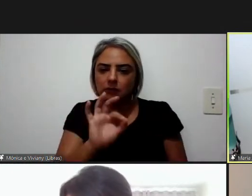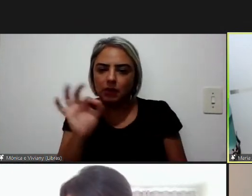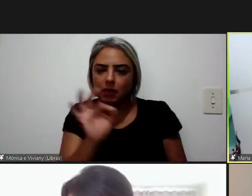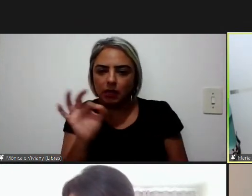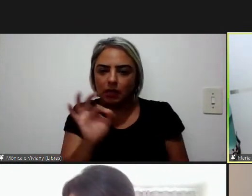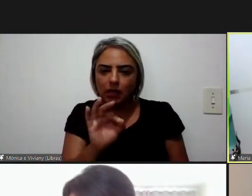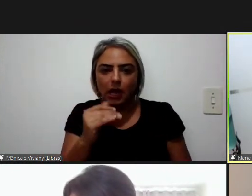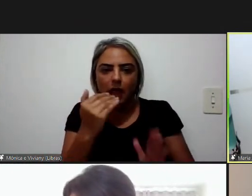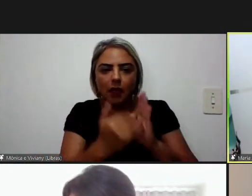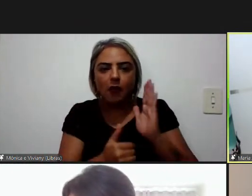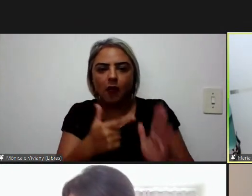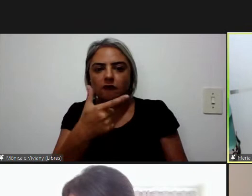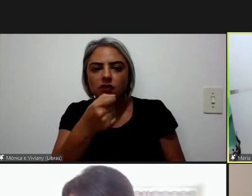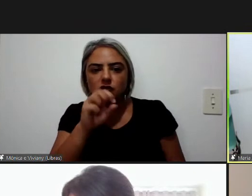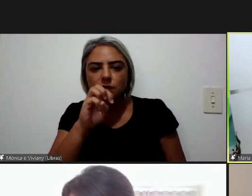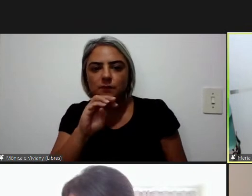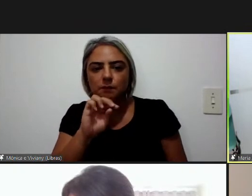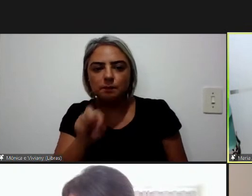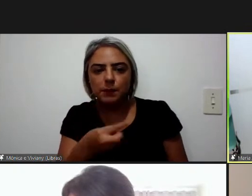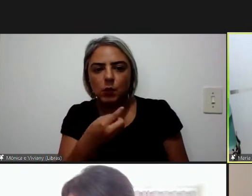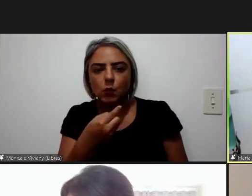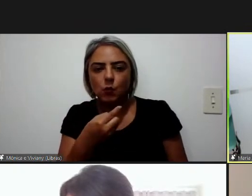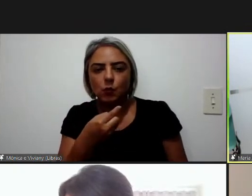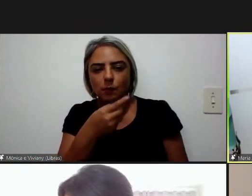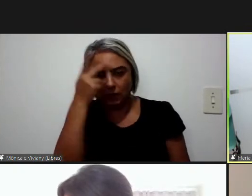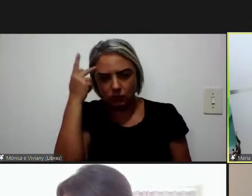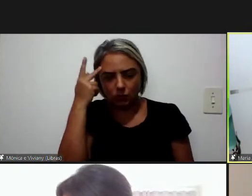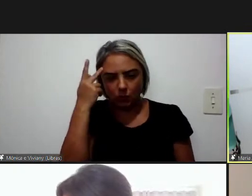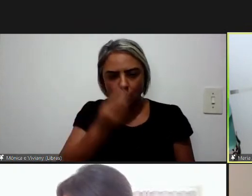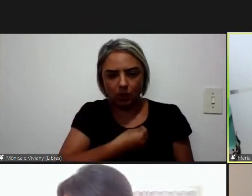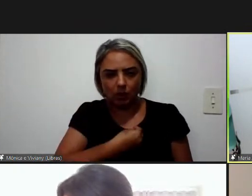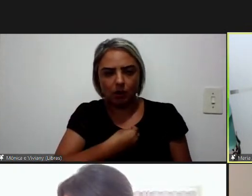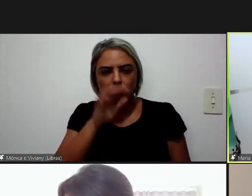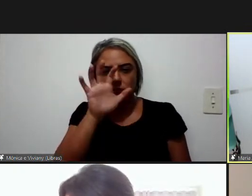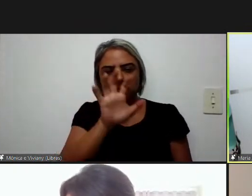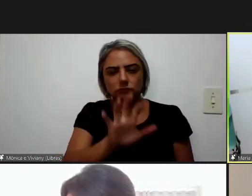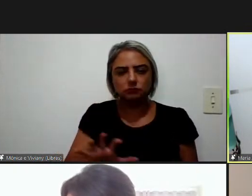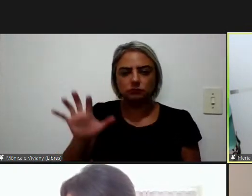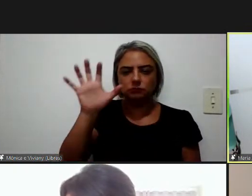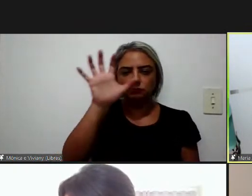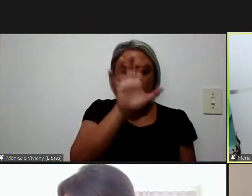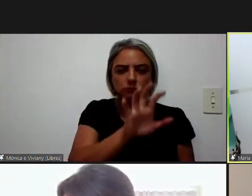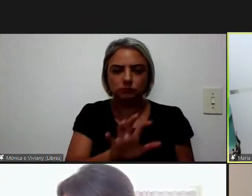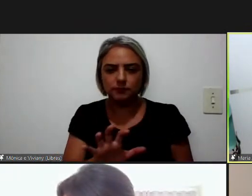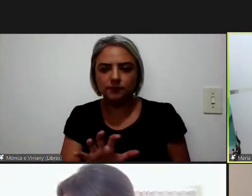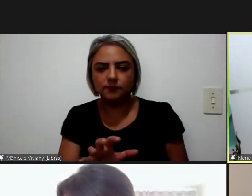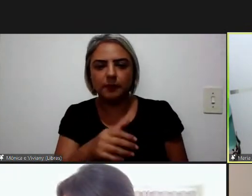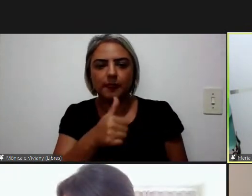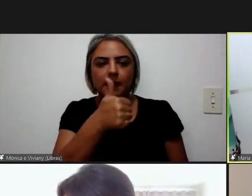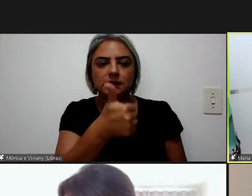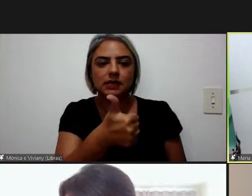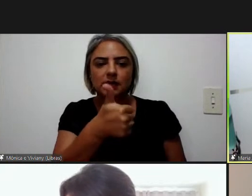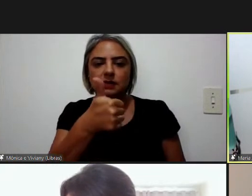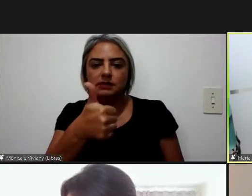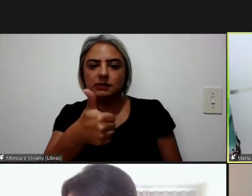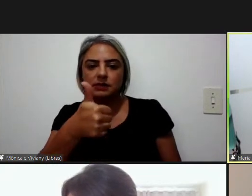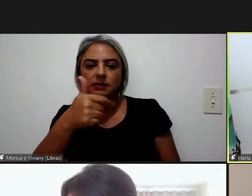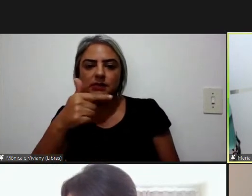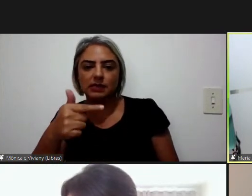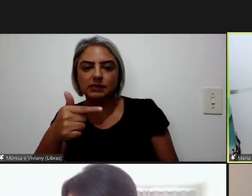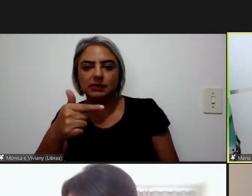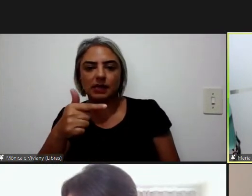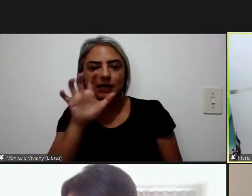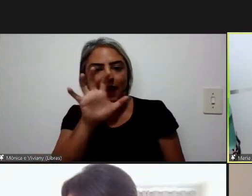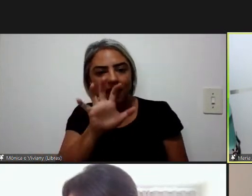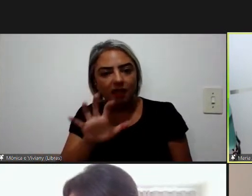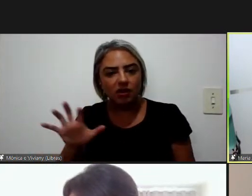5,000 municipalities, and we are divided in health regions. We have